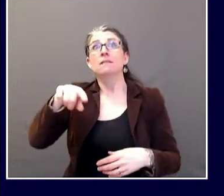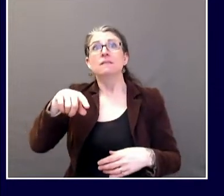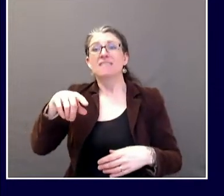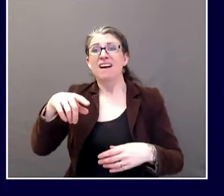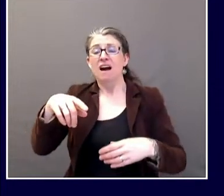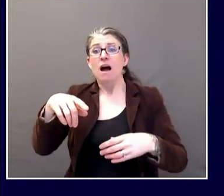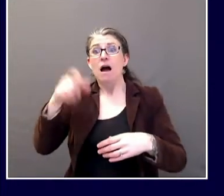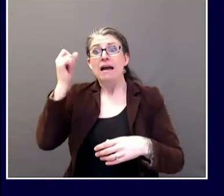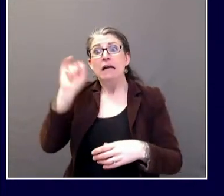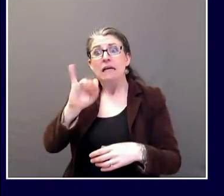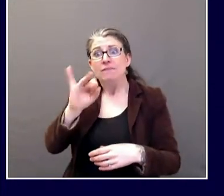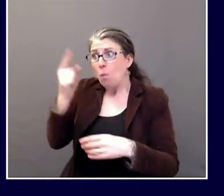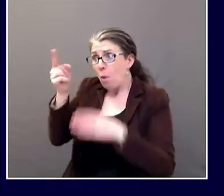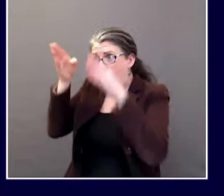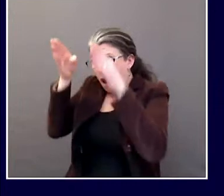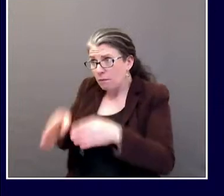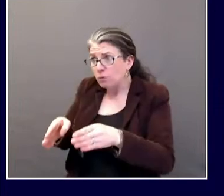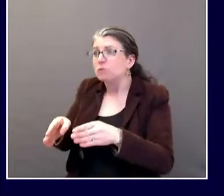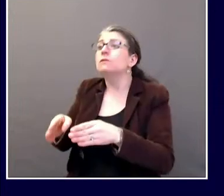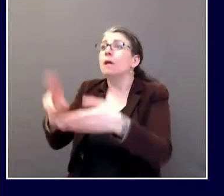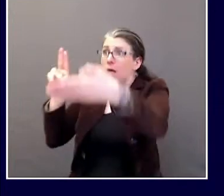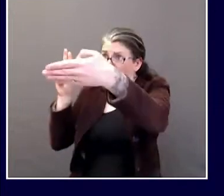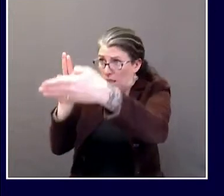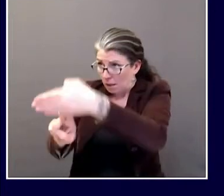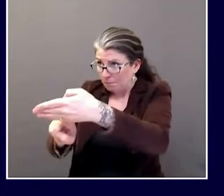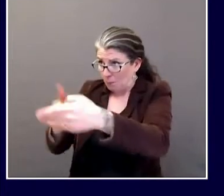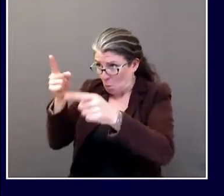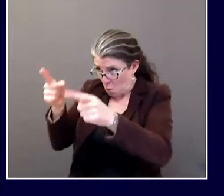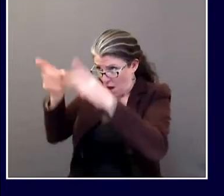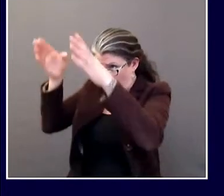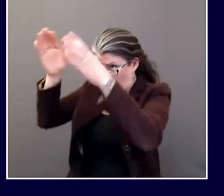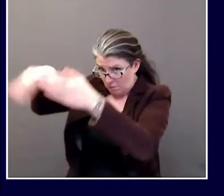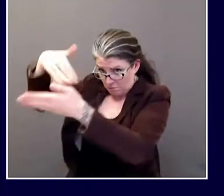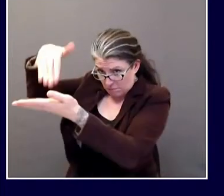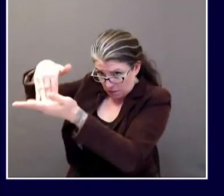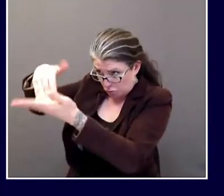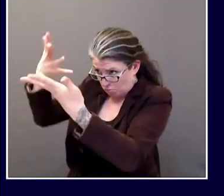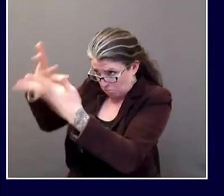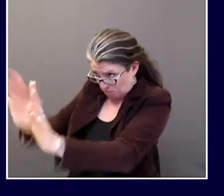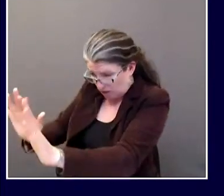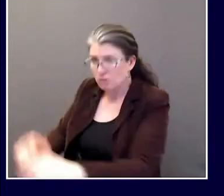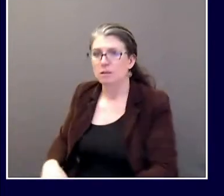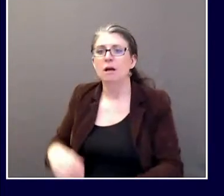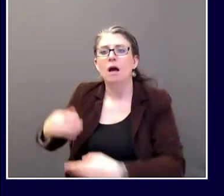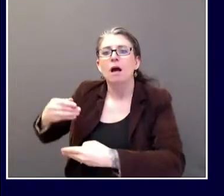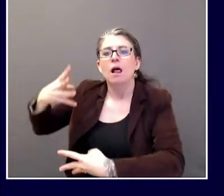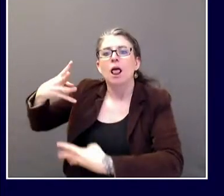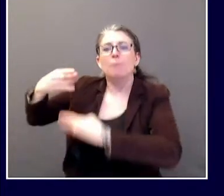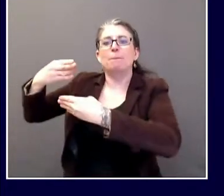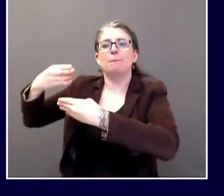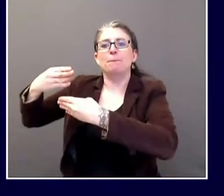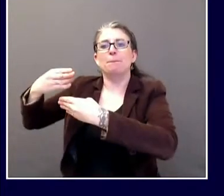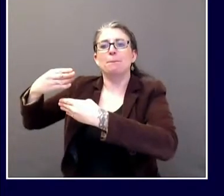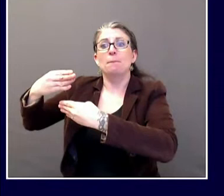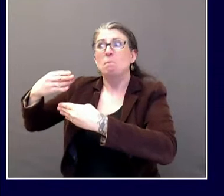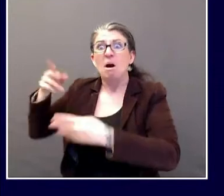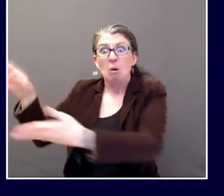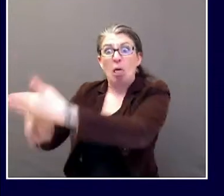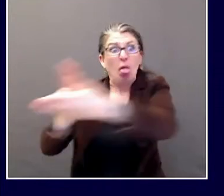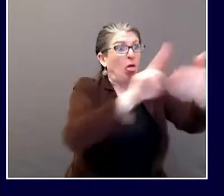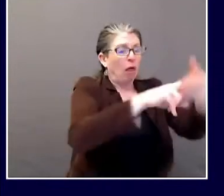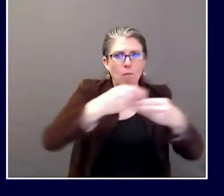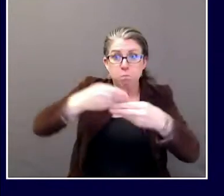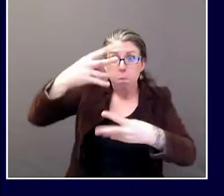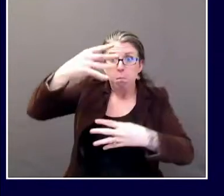have just arbitrarily put their name on the list, we may be led to make an improper allocation decision. The other